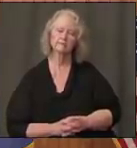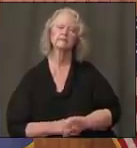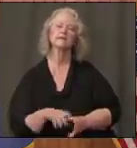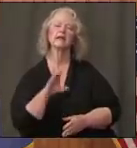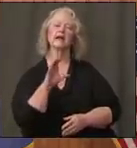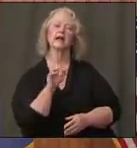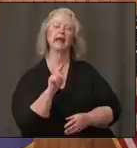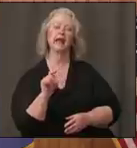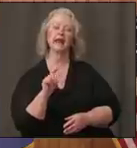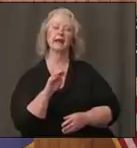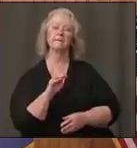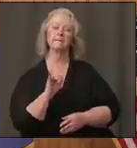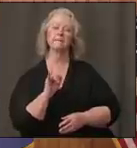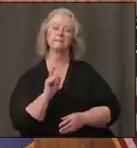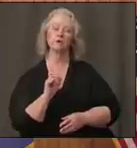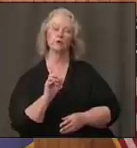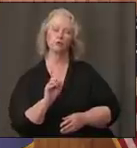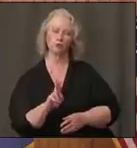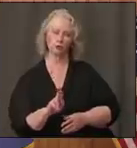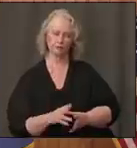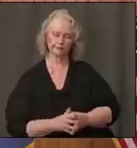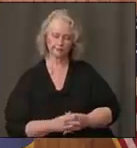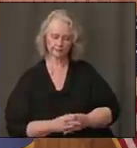Connecticut Mirror.